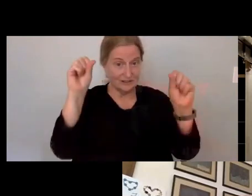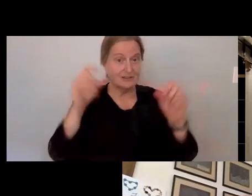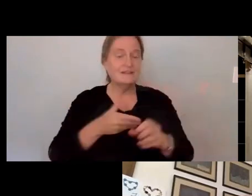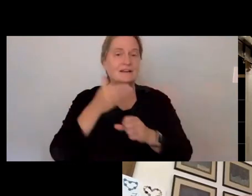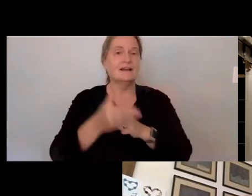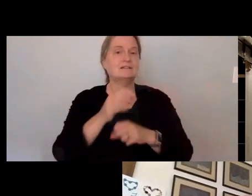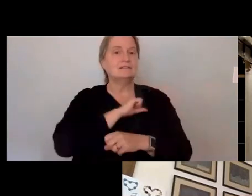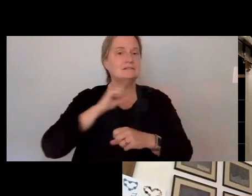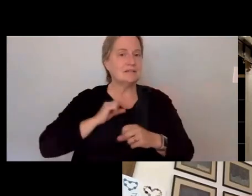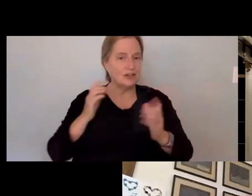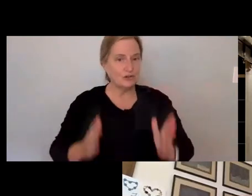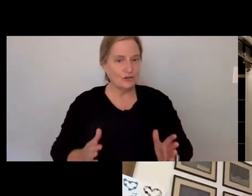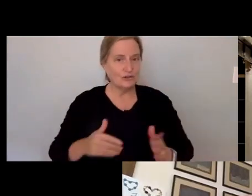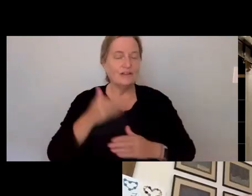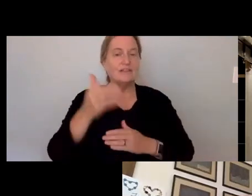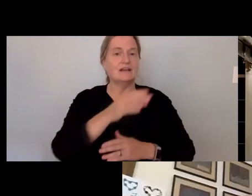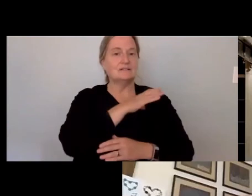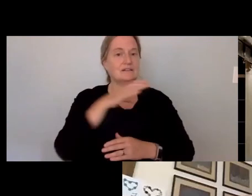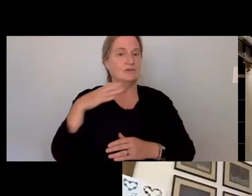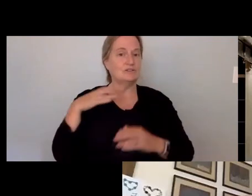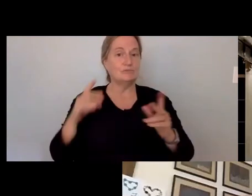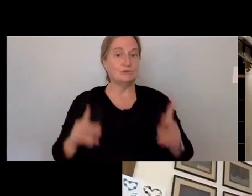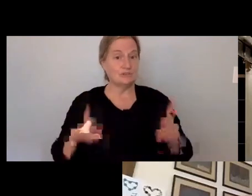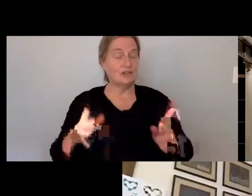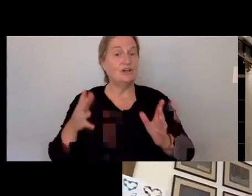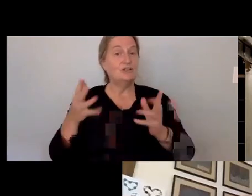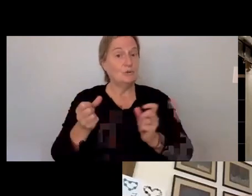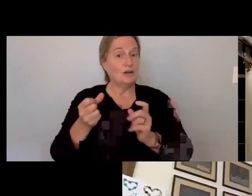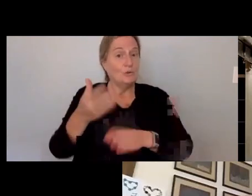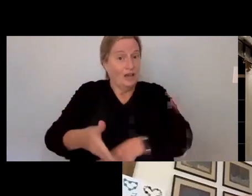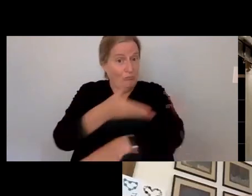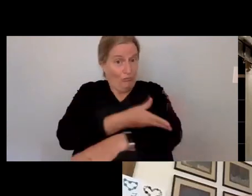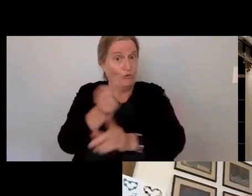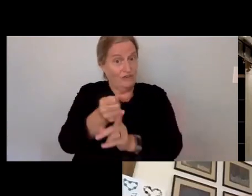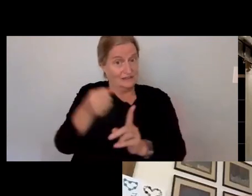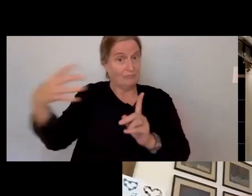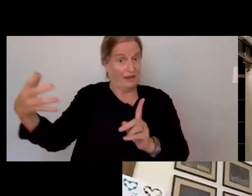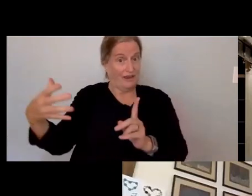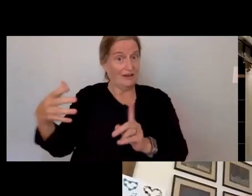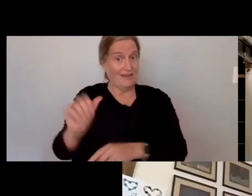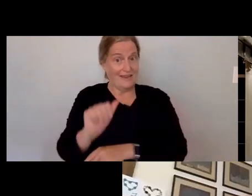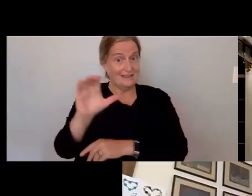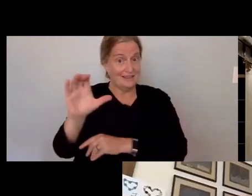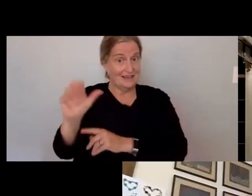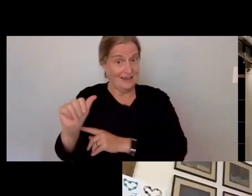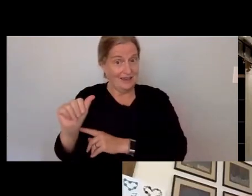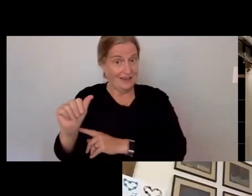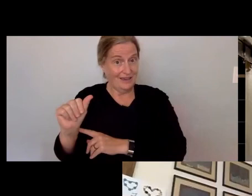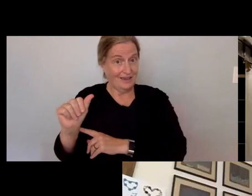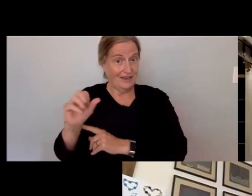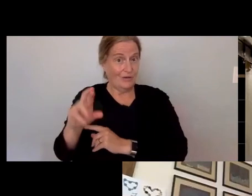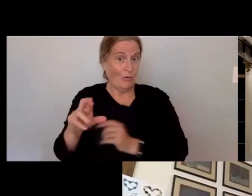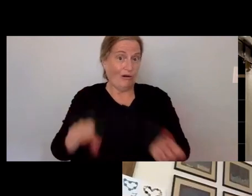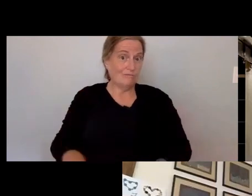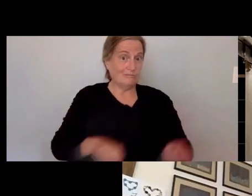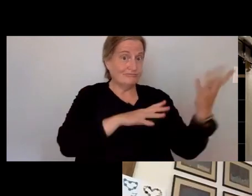congressman should be. Expanding on the Affordable Care Act to include this sort of thing, includes all the people that are